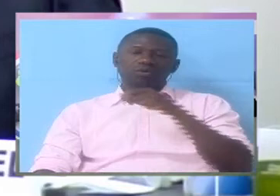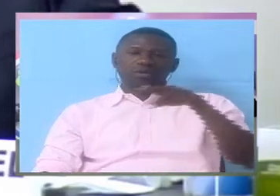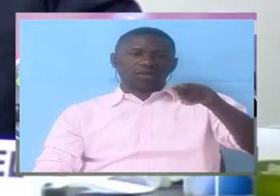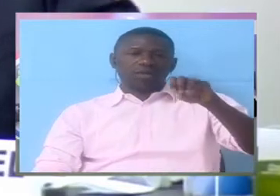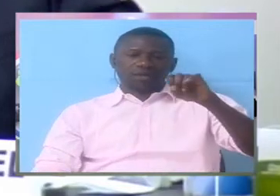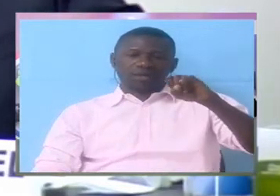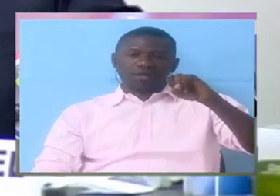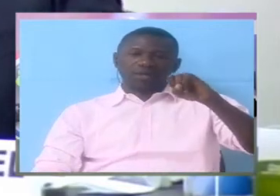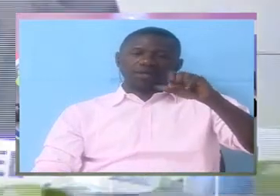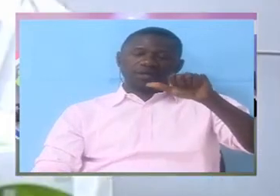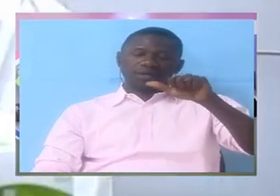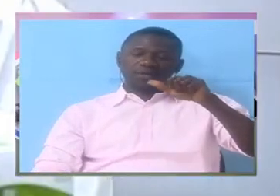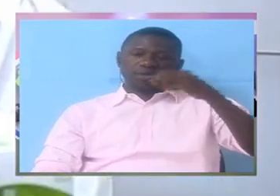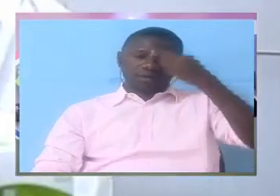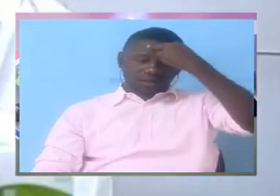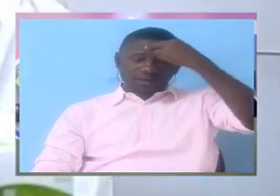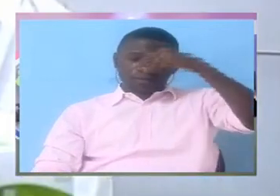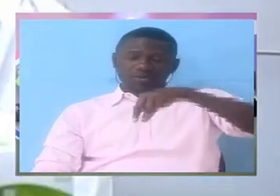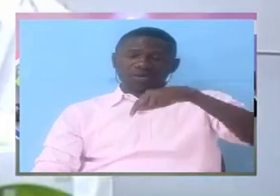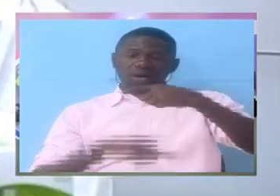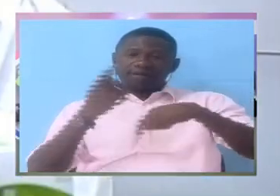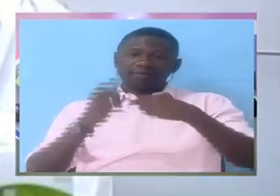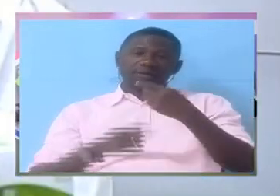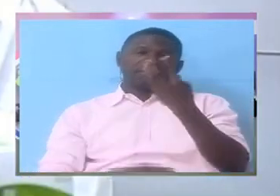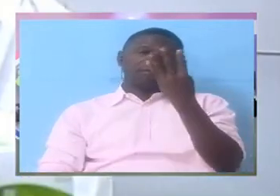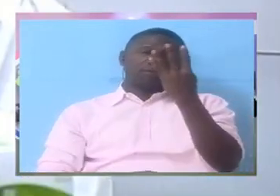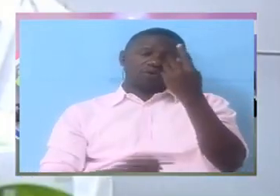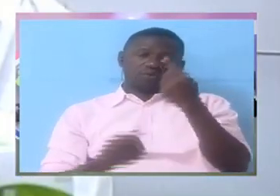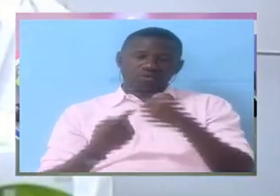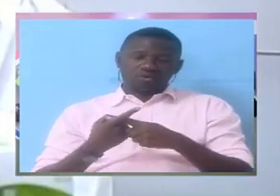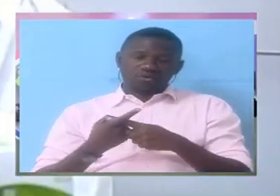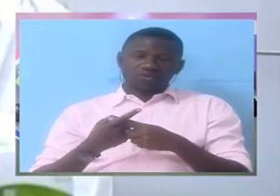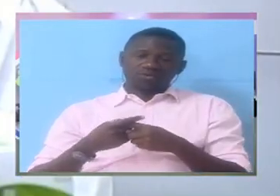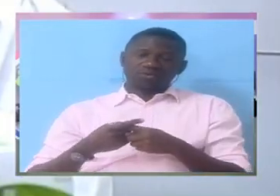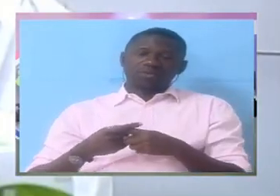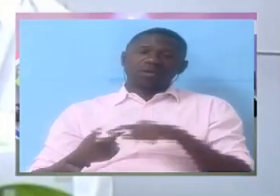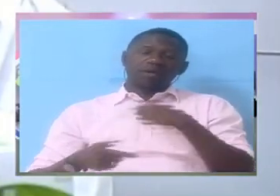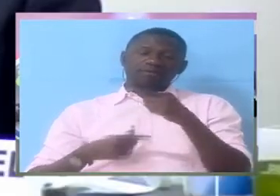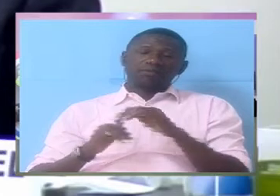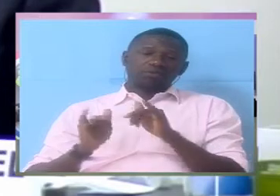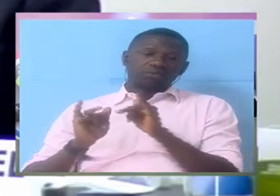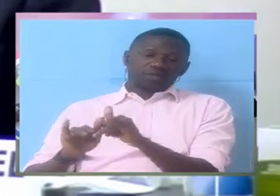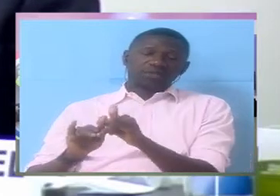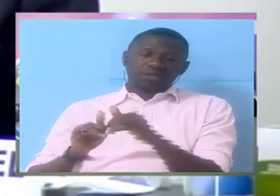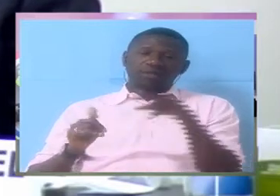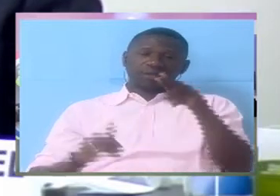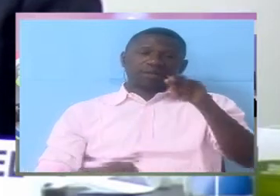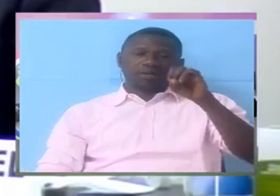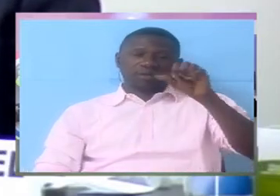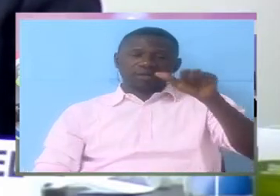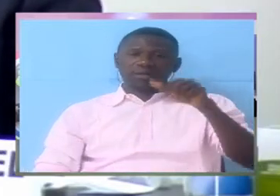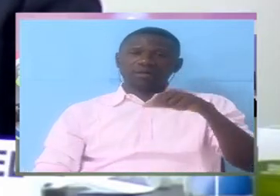After 4 months. Yeah. NIA la korda bar karisa ba wicho ni karnani. You remain there.